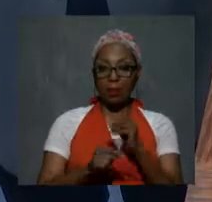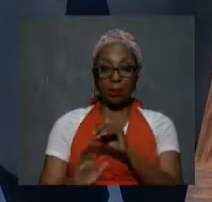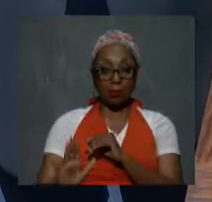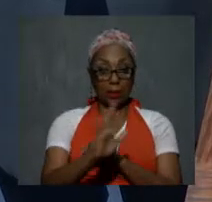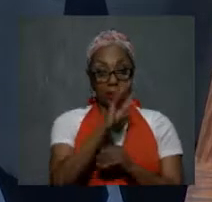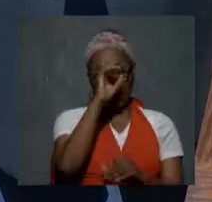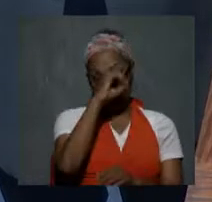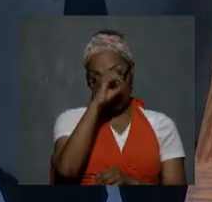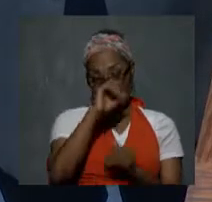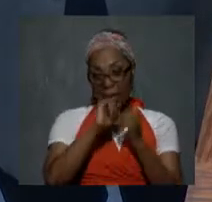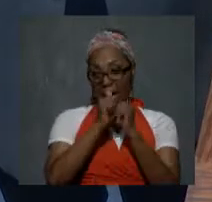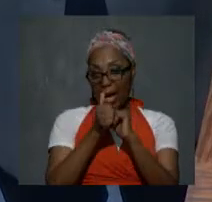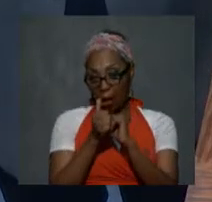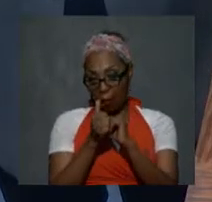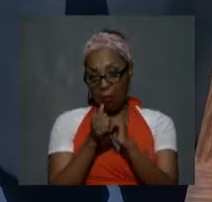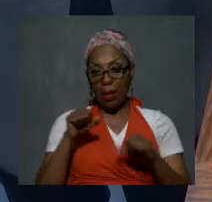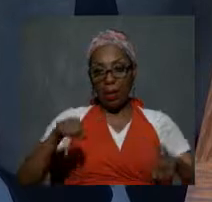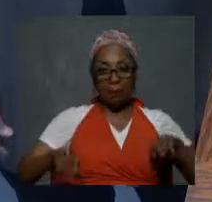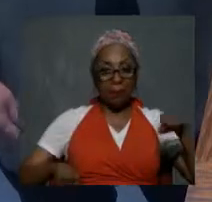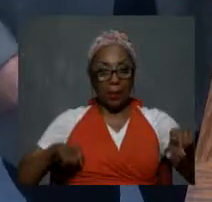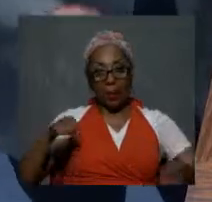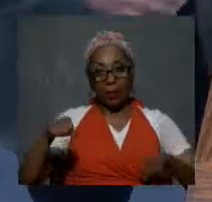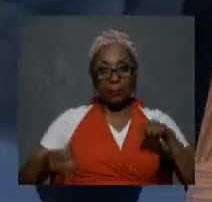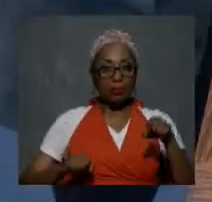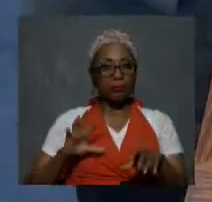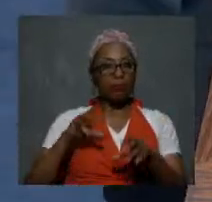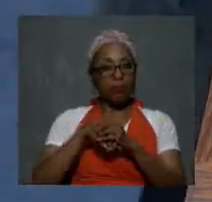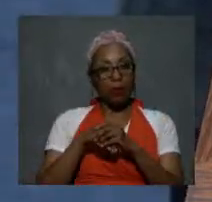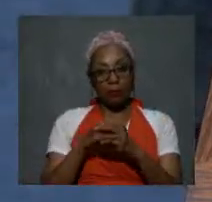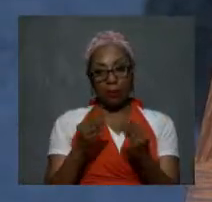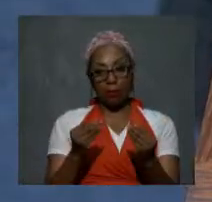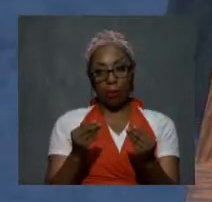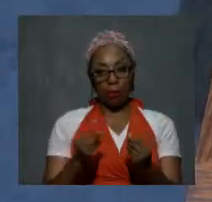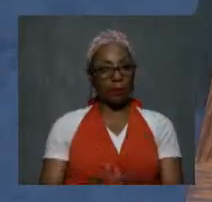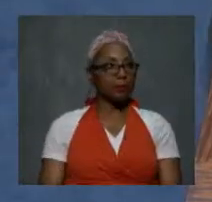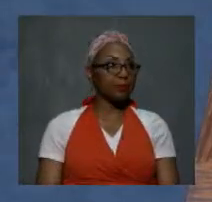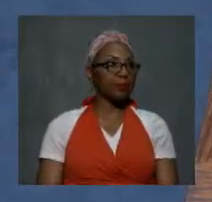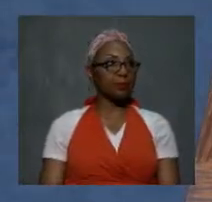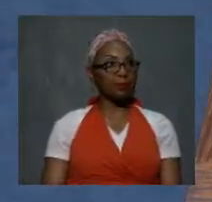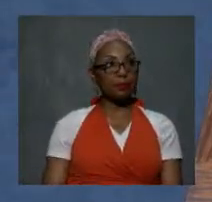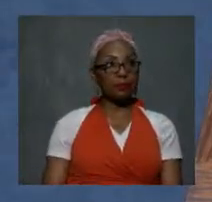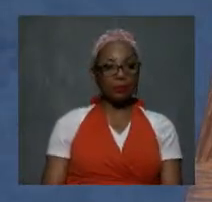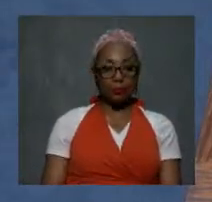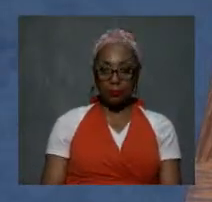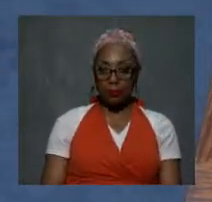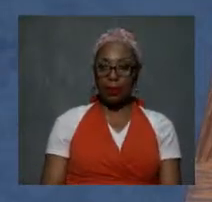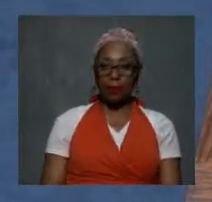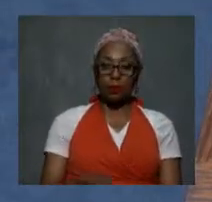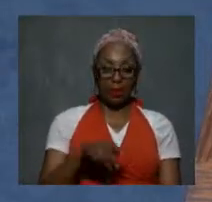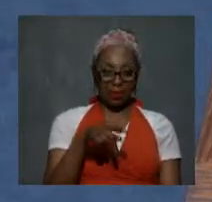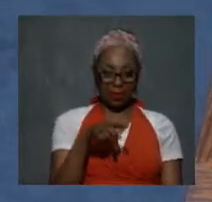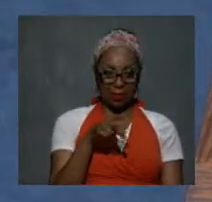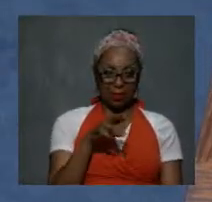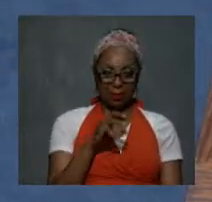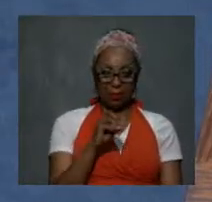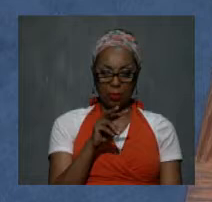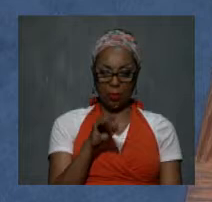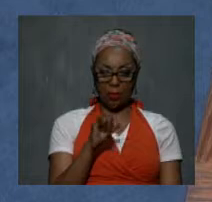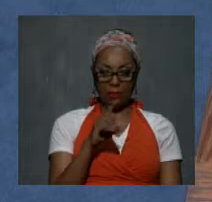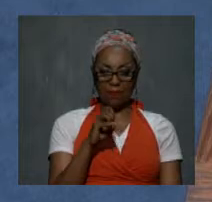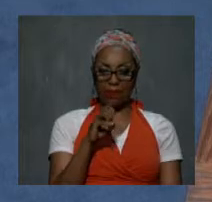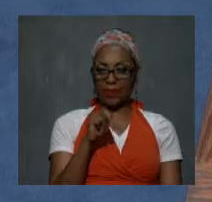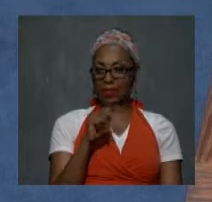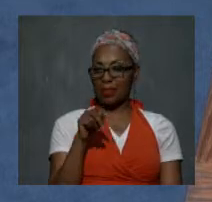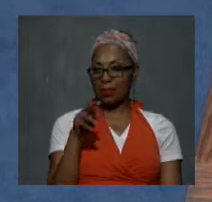opinion on how bikes might work within the property. Thanks. Chris Anderson with Provident Realty. Thanks for having us here